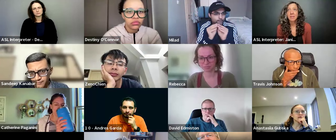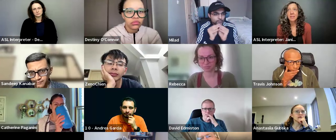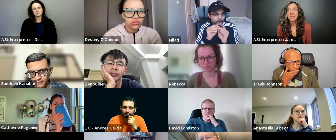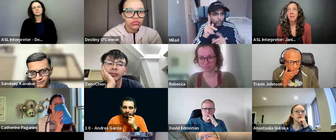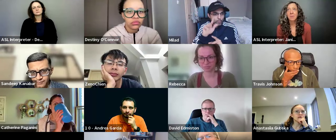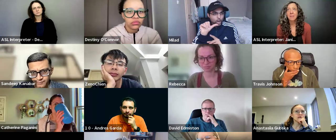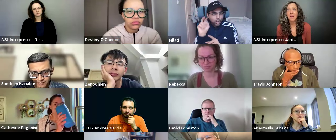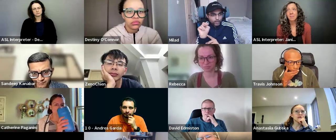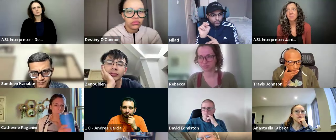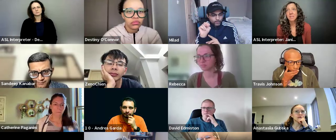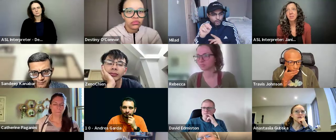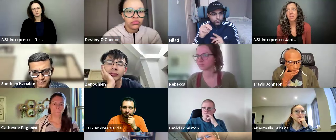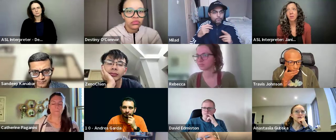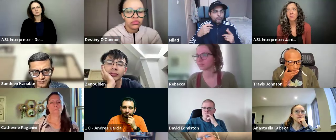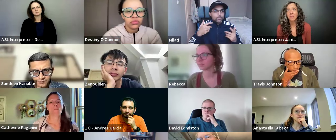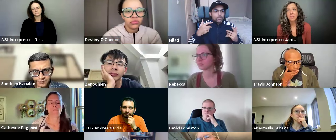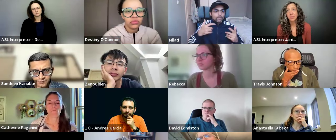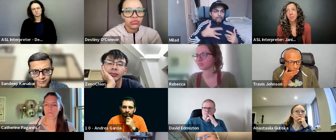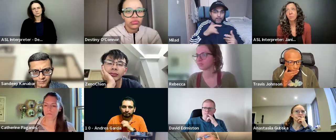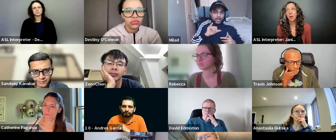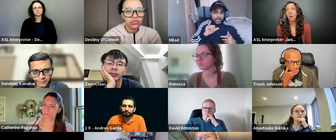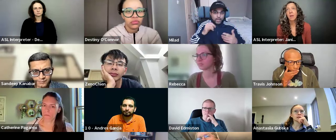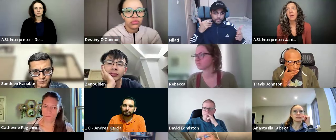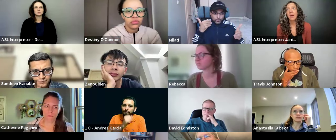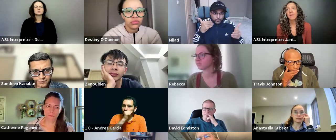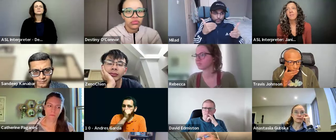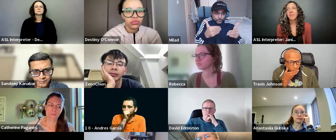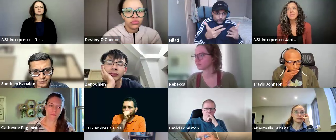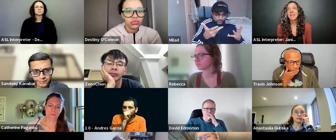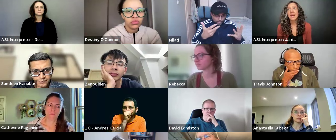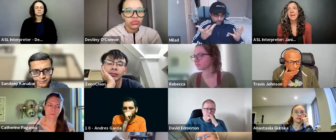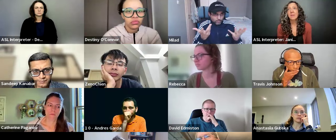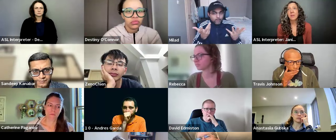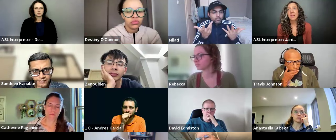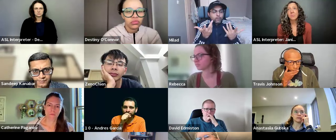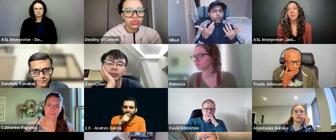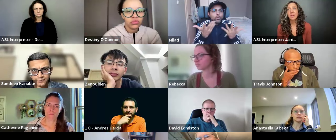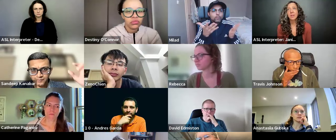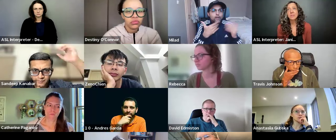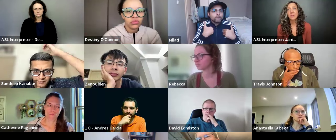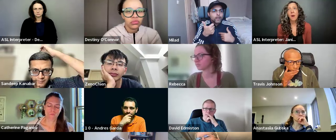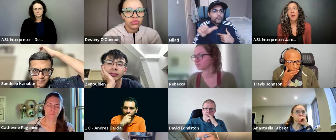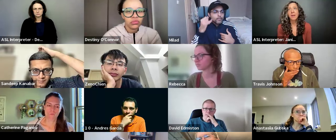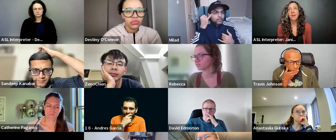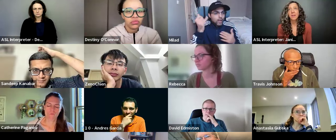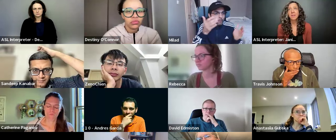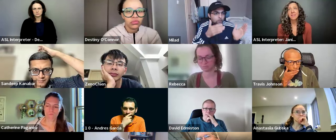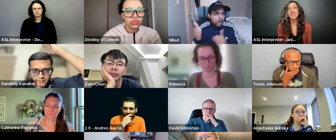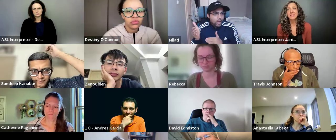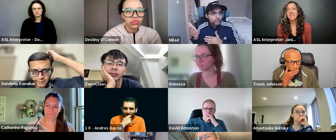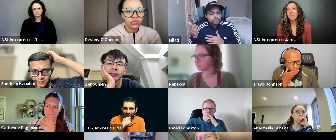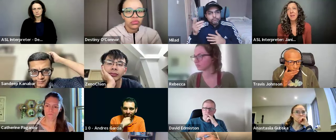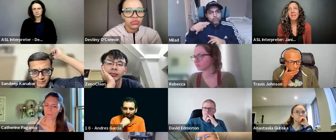for London that's happening, that particular conference, KubeCon, feels like we're getting pretty close to the wire